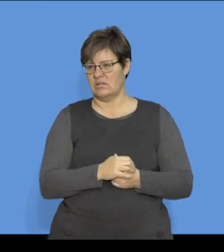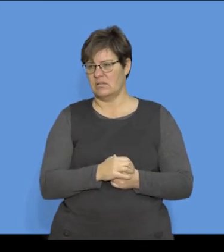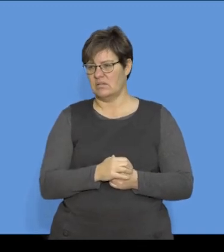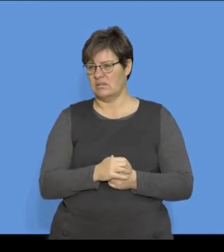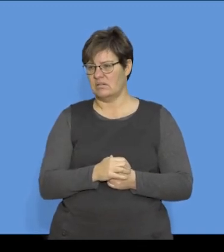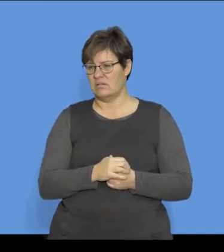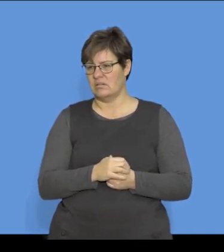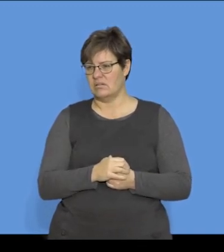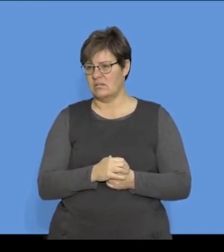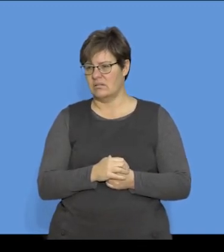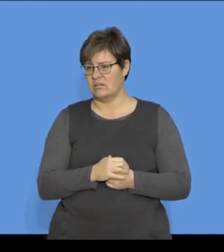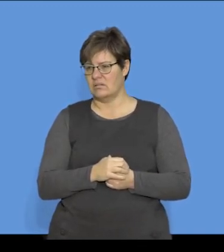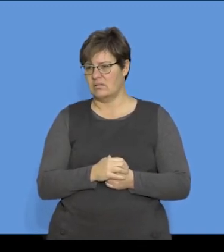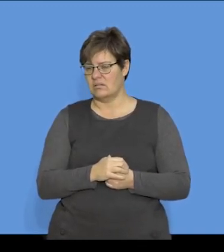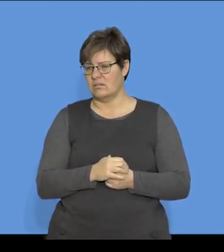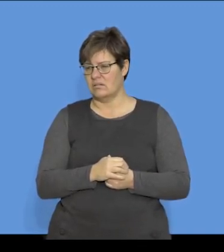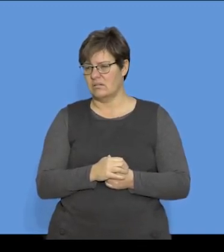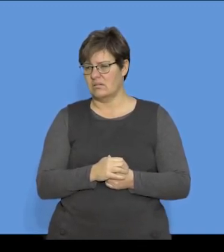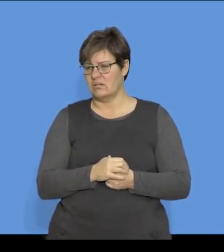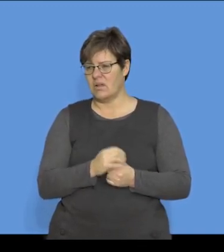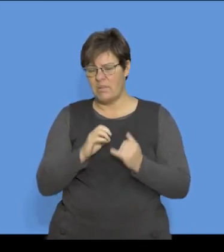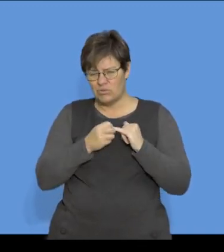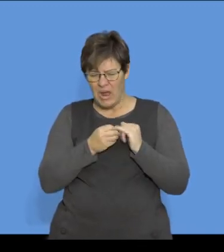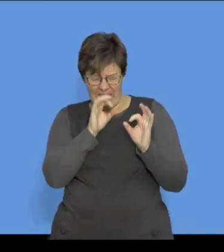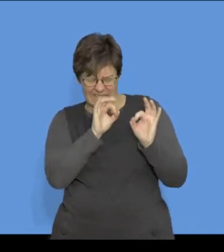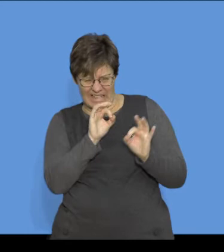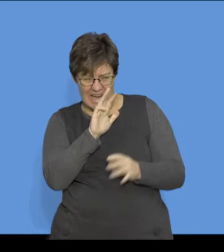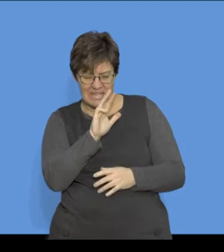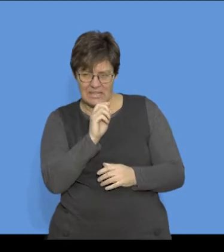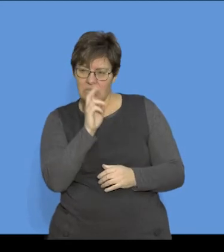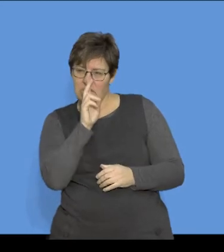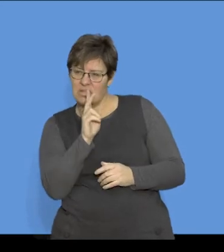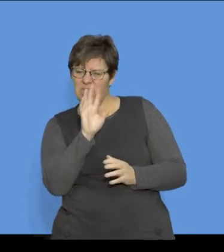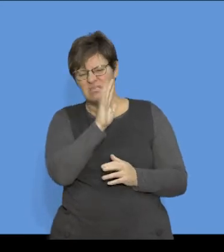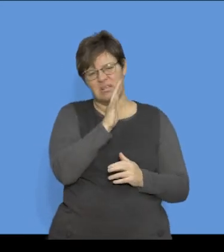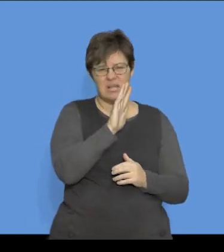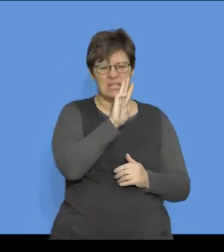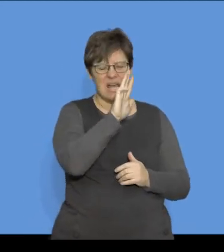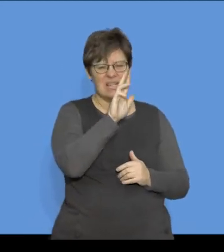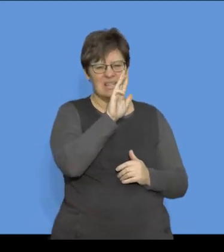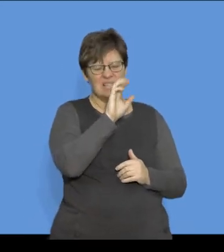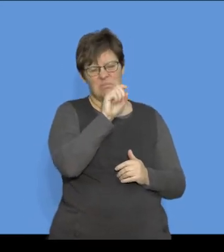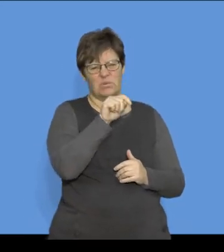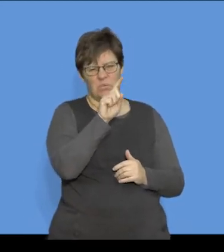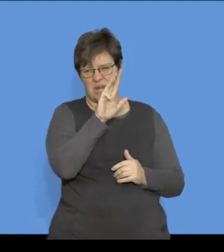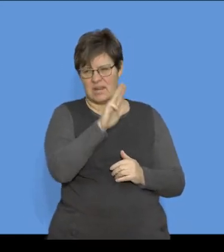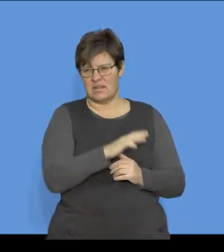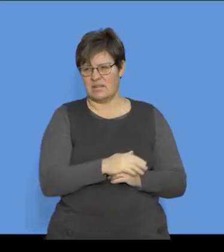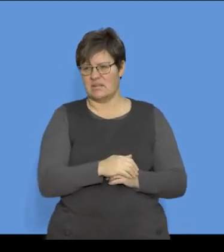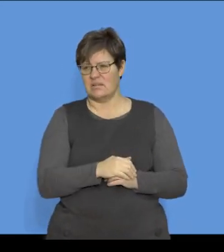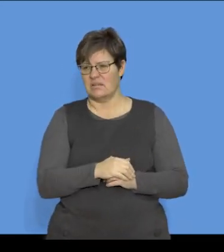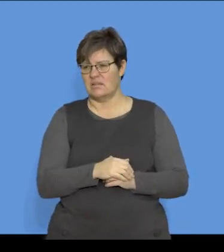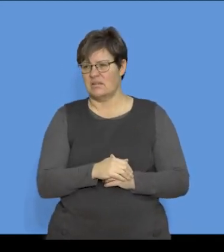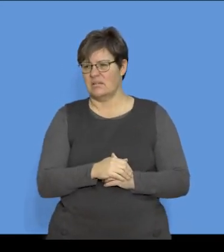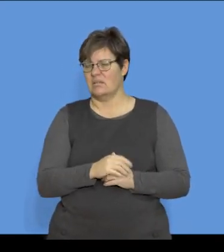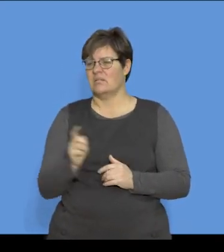to 90, but I will just try and make it 90 just a bit. So you see 90.19. And then I have